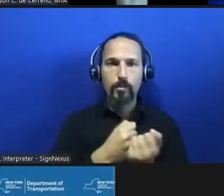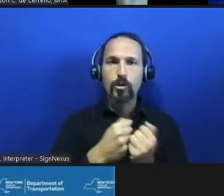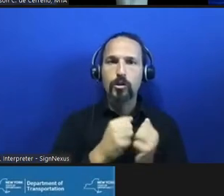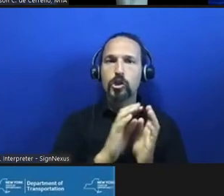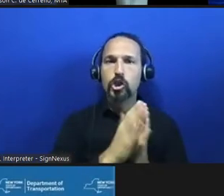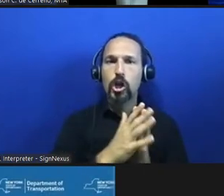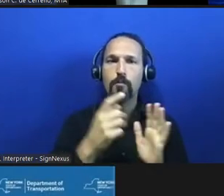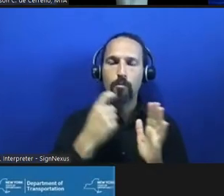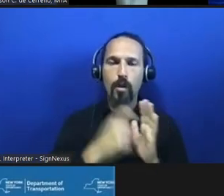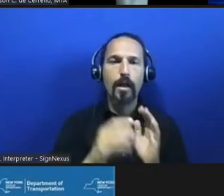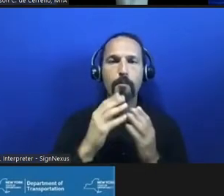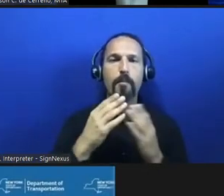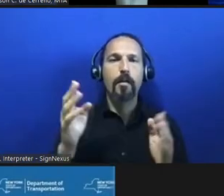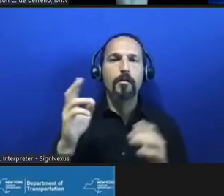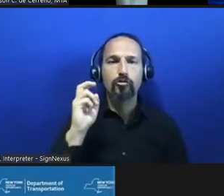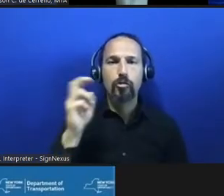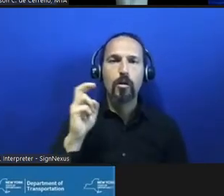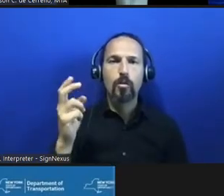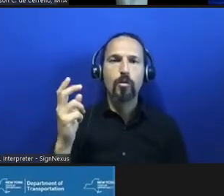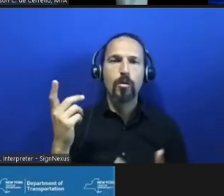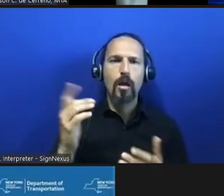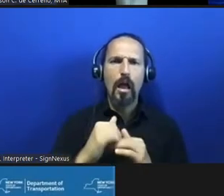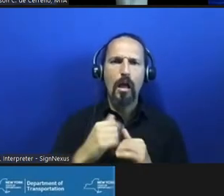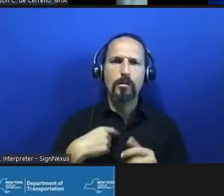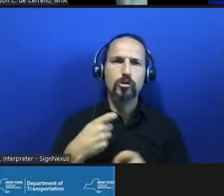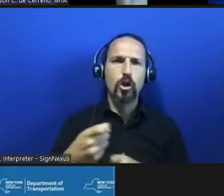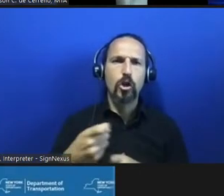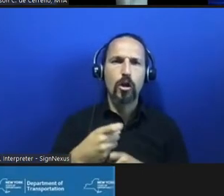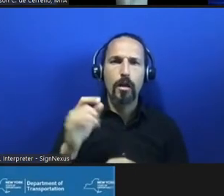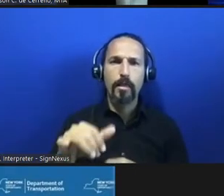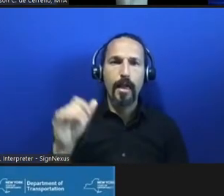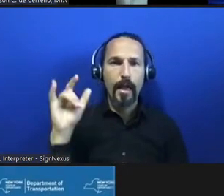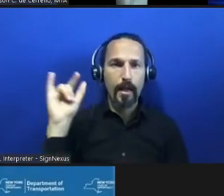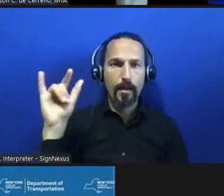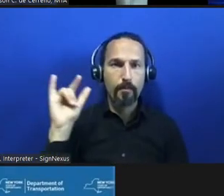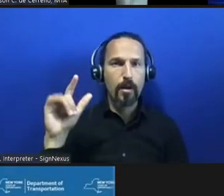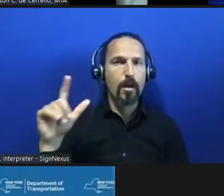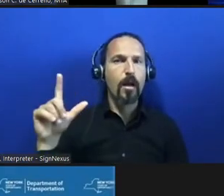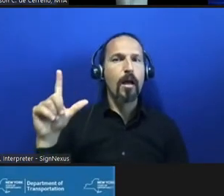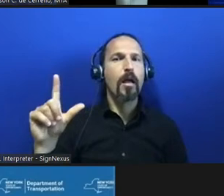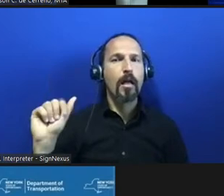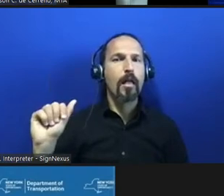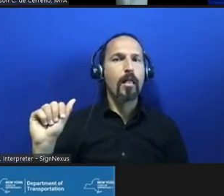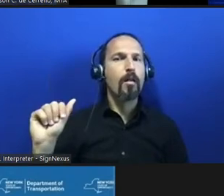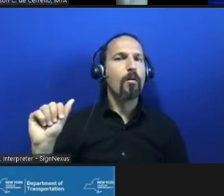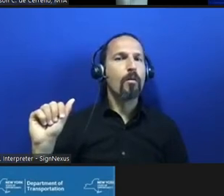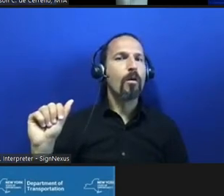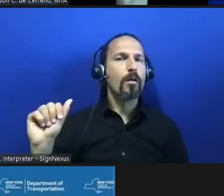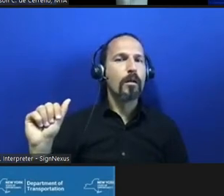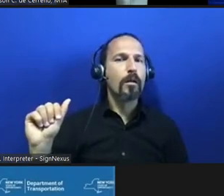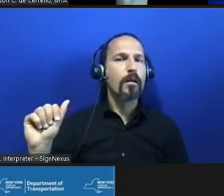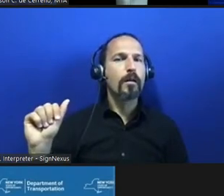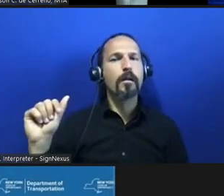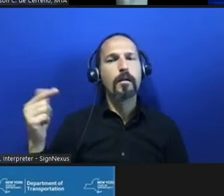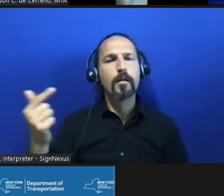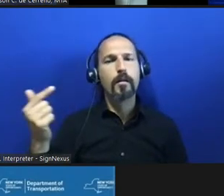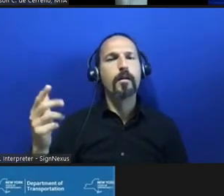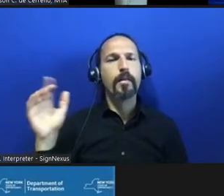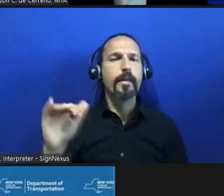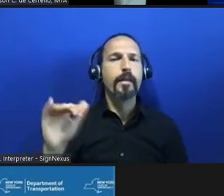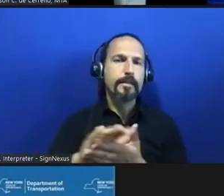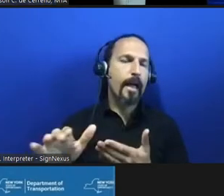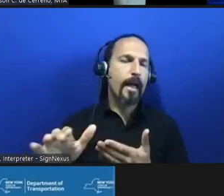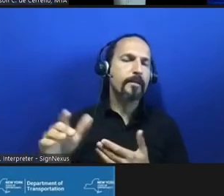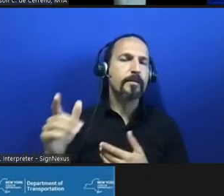pricing and public transit what will I joke about now the airport LaGuardia is pretty nice now the MTA needs to consider